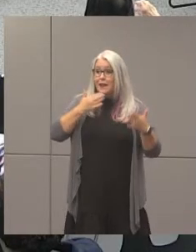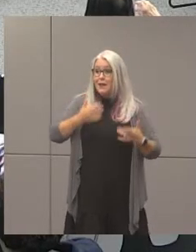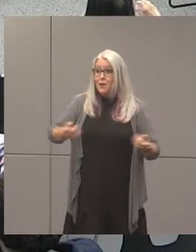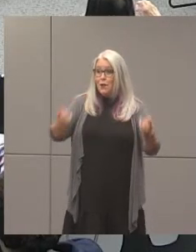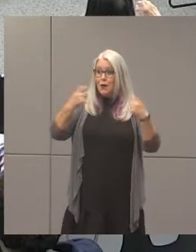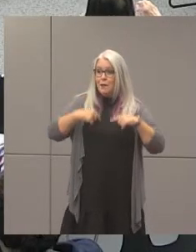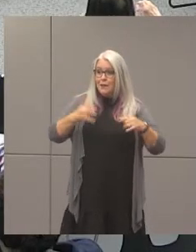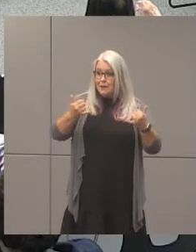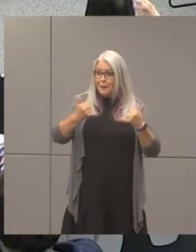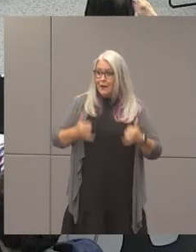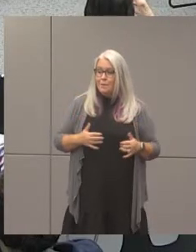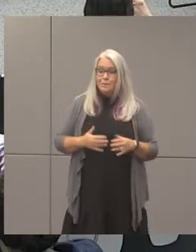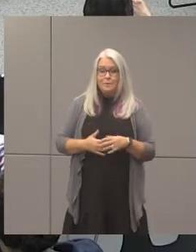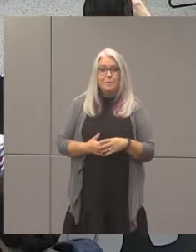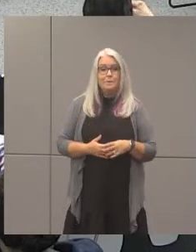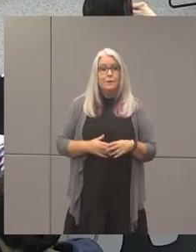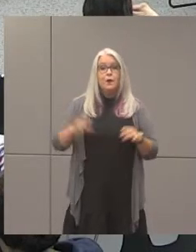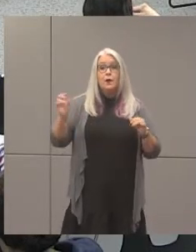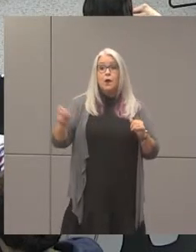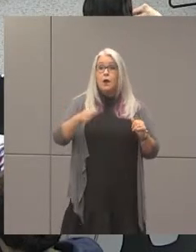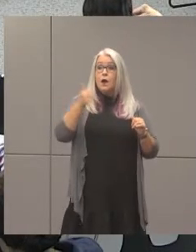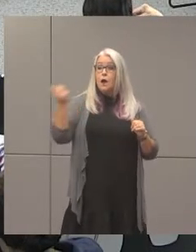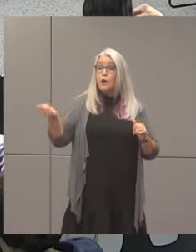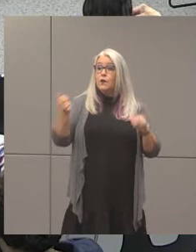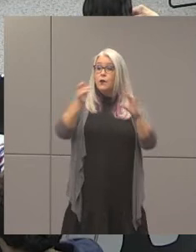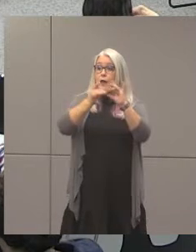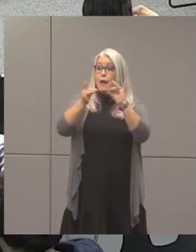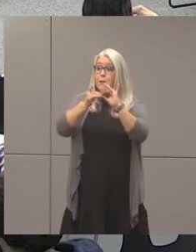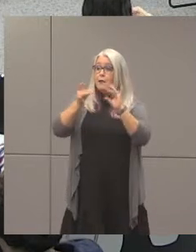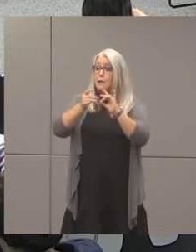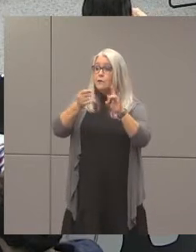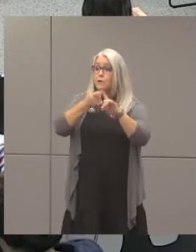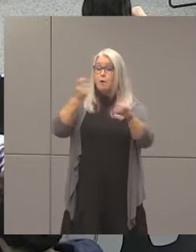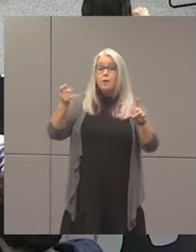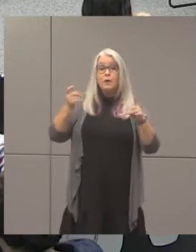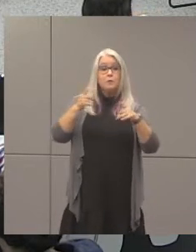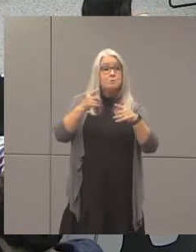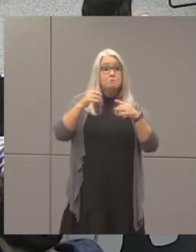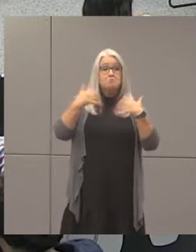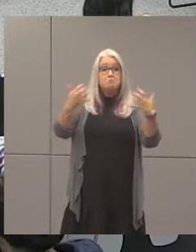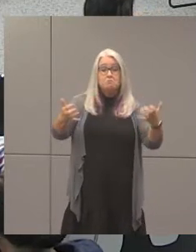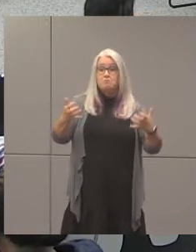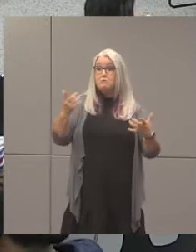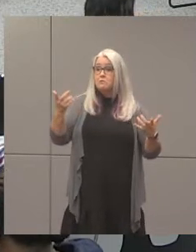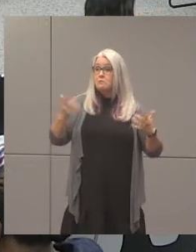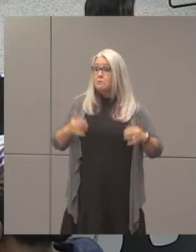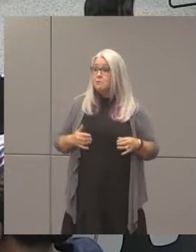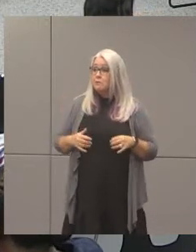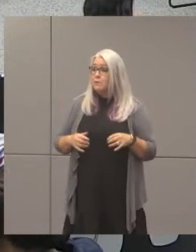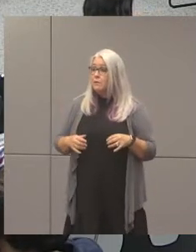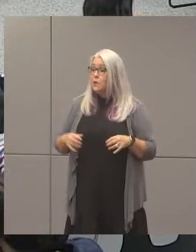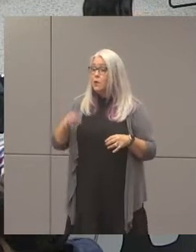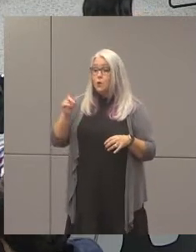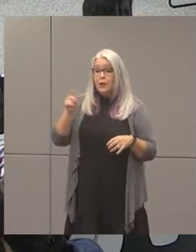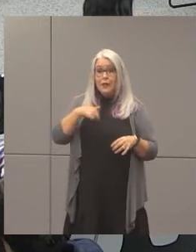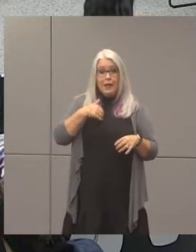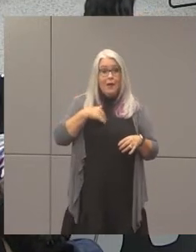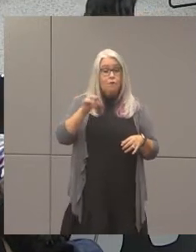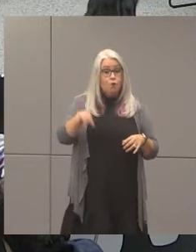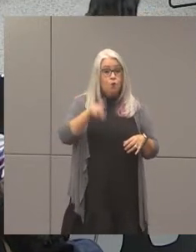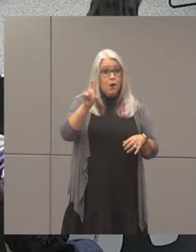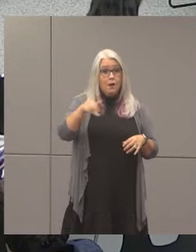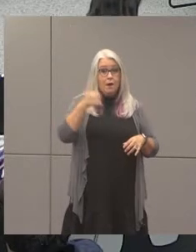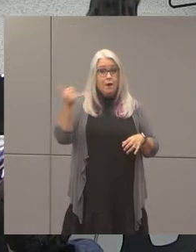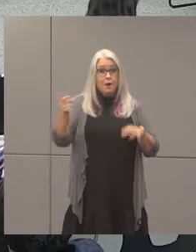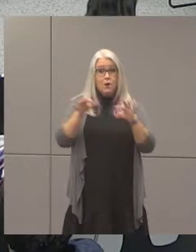to us this evening. Are there any other comments from the public this evening? Mr. Jordan? Yes, Mr. Chair, we have one